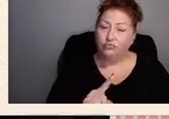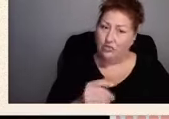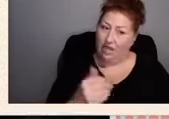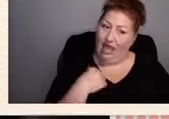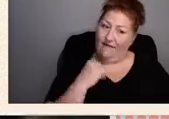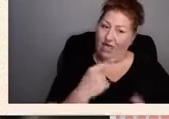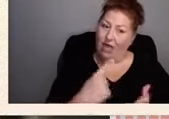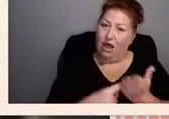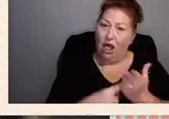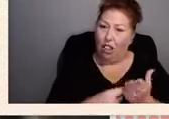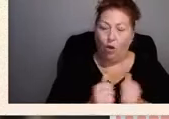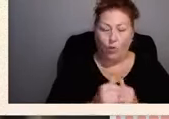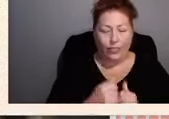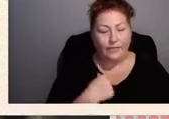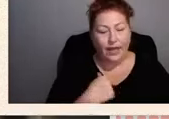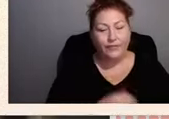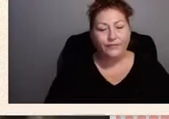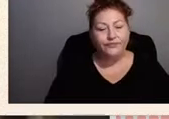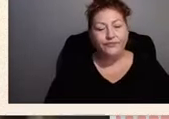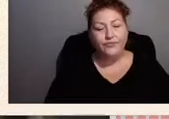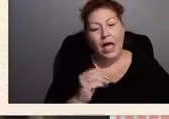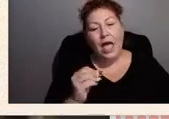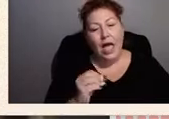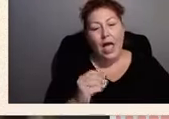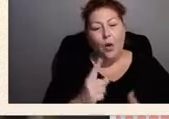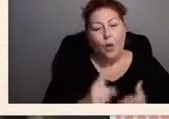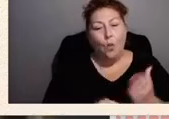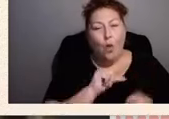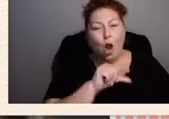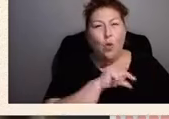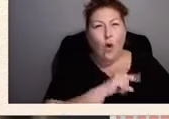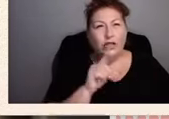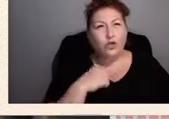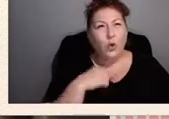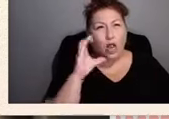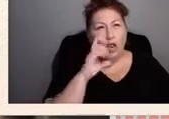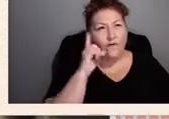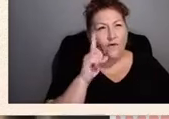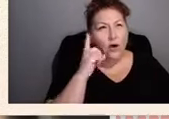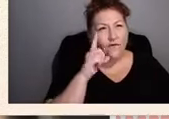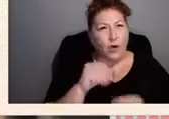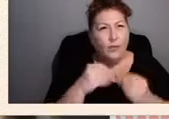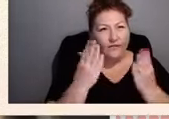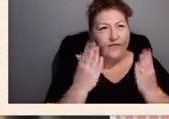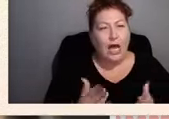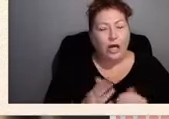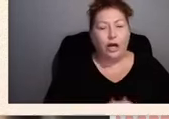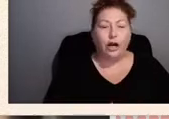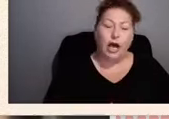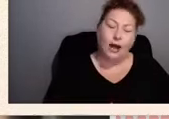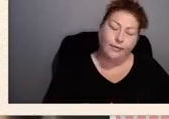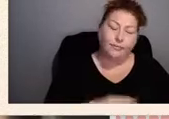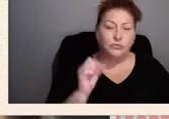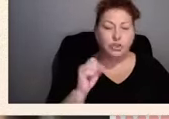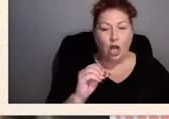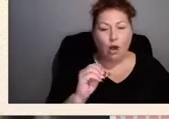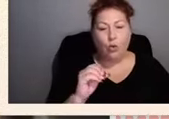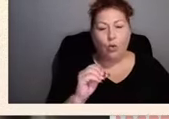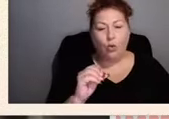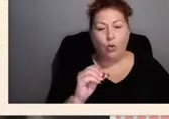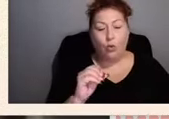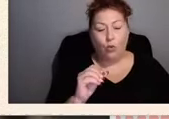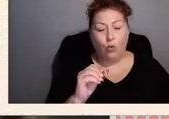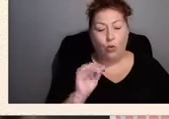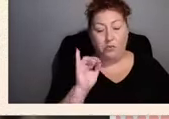me. And what qualities do I look for in a provider? So, with that being